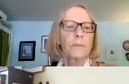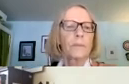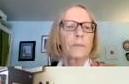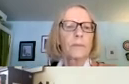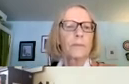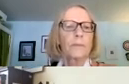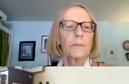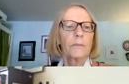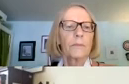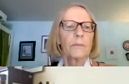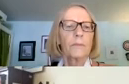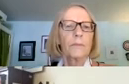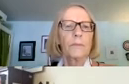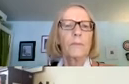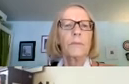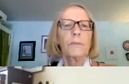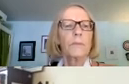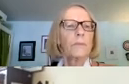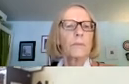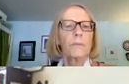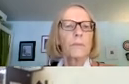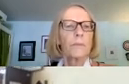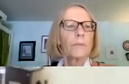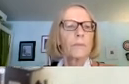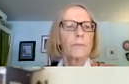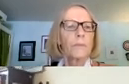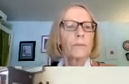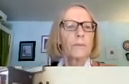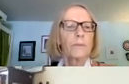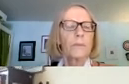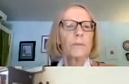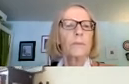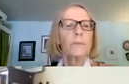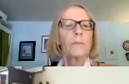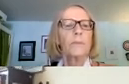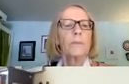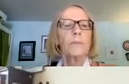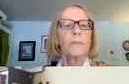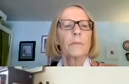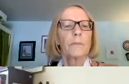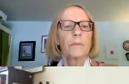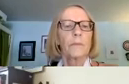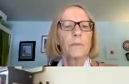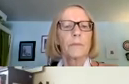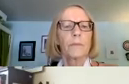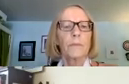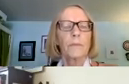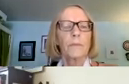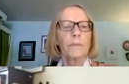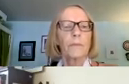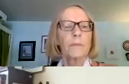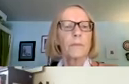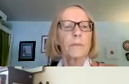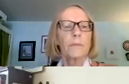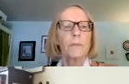plan is developed with the adult to address the areas of risk, and the plan is reviewed every 6 months. And the Act has